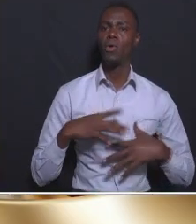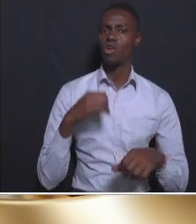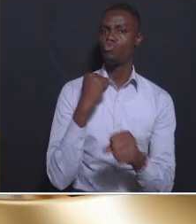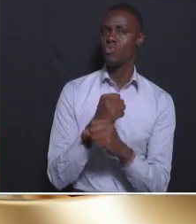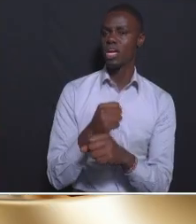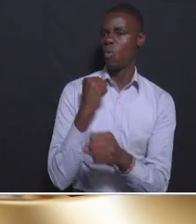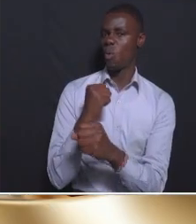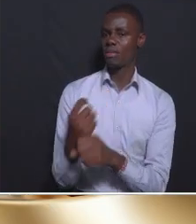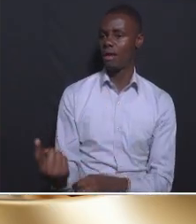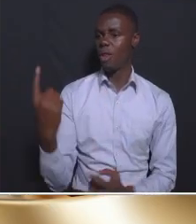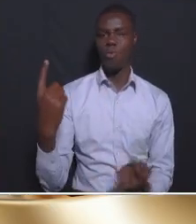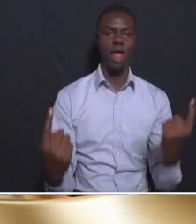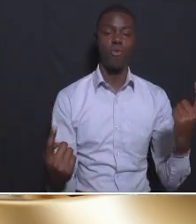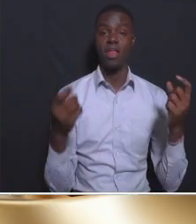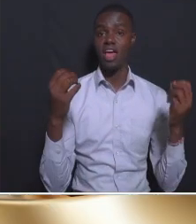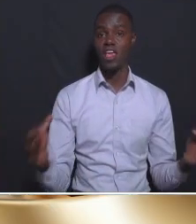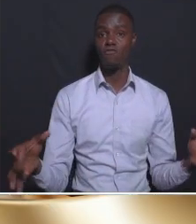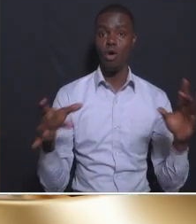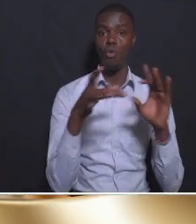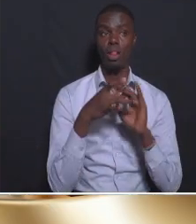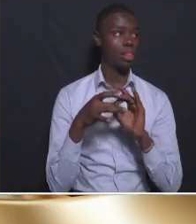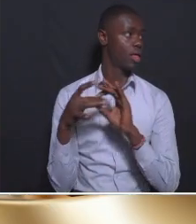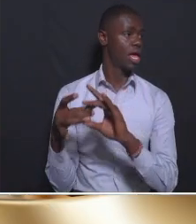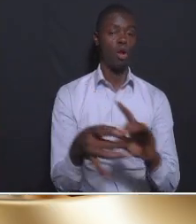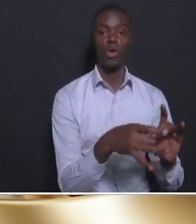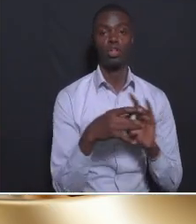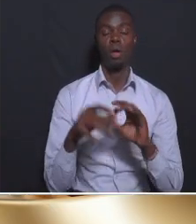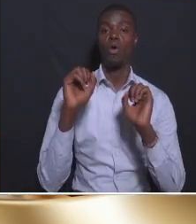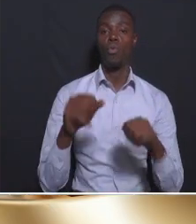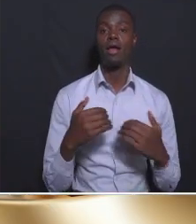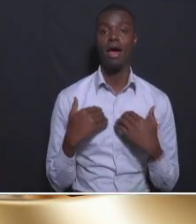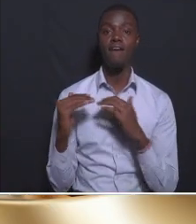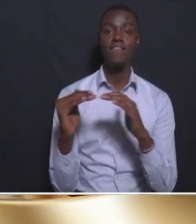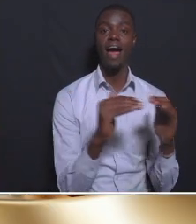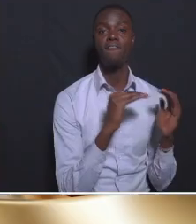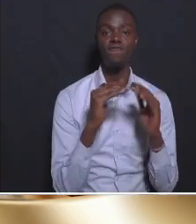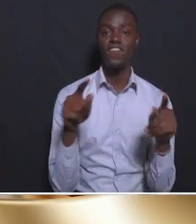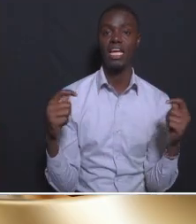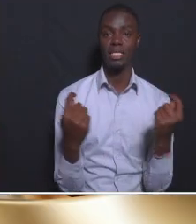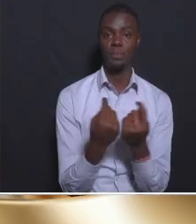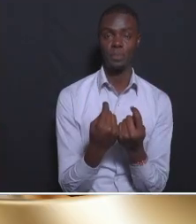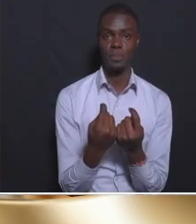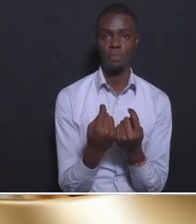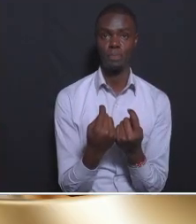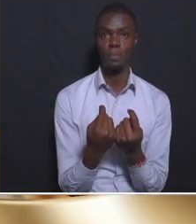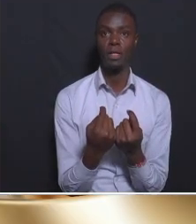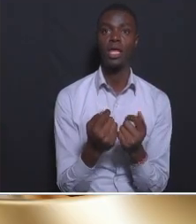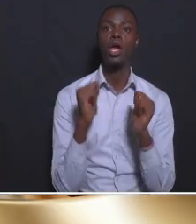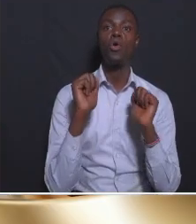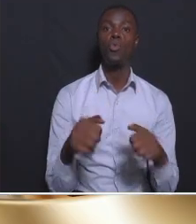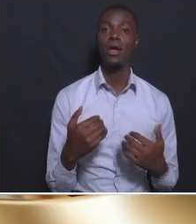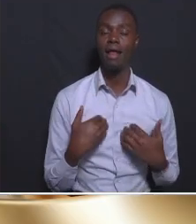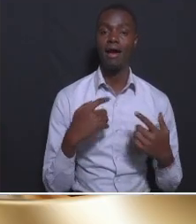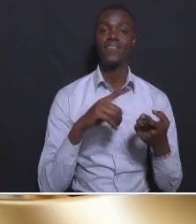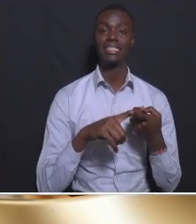themselves. But if you come together, we can have fair pay. We can have